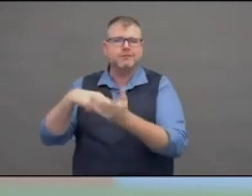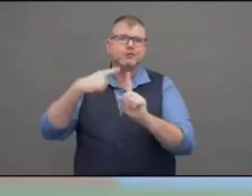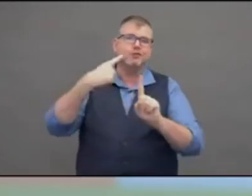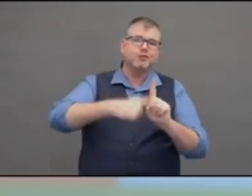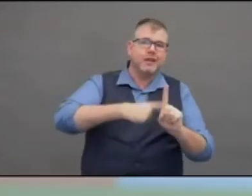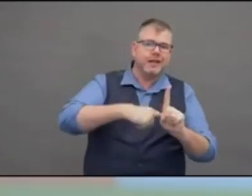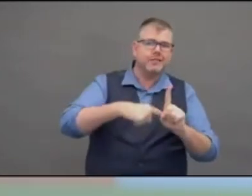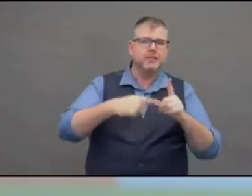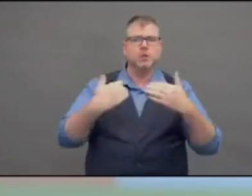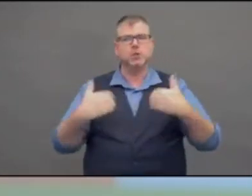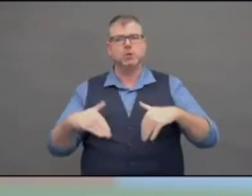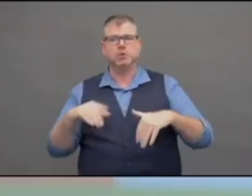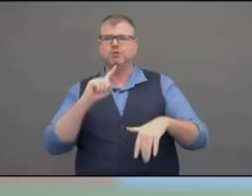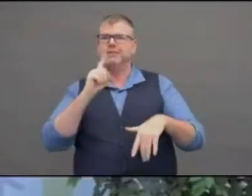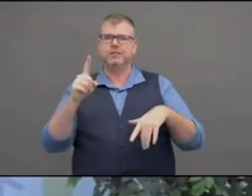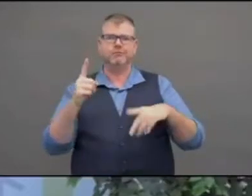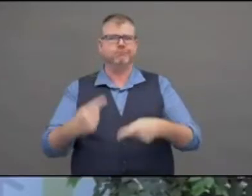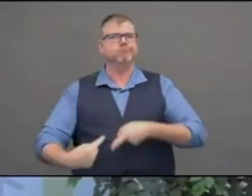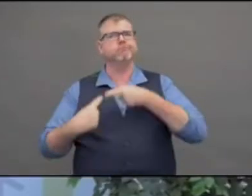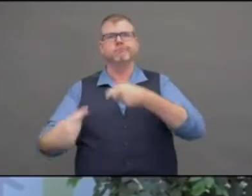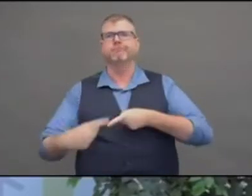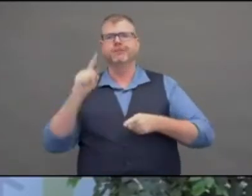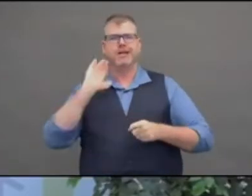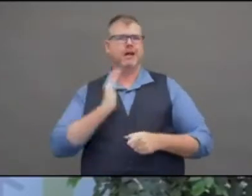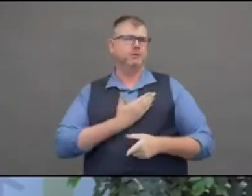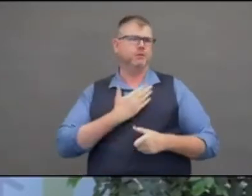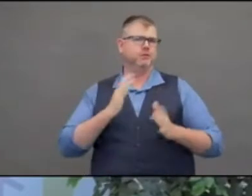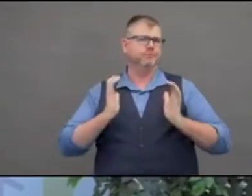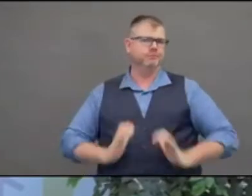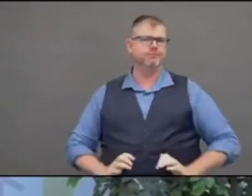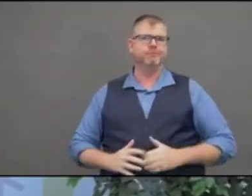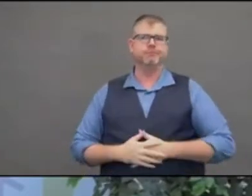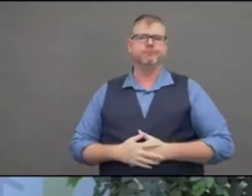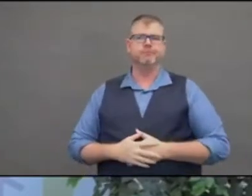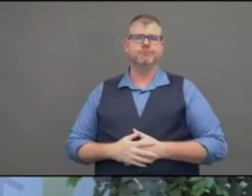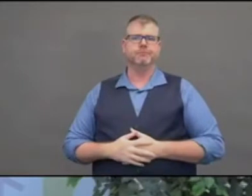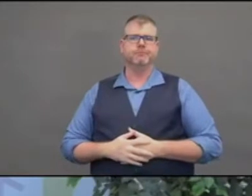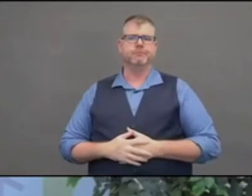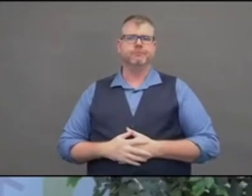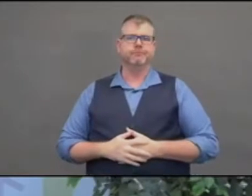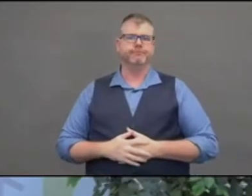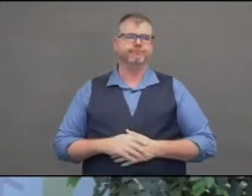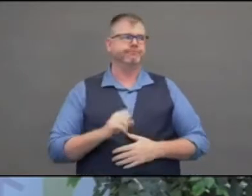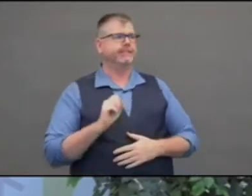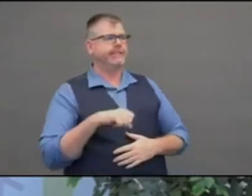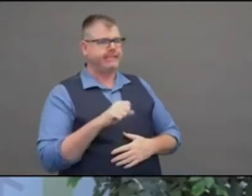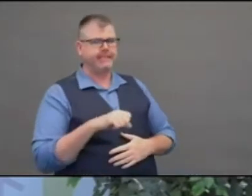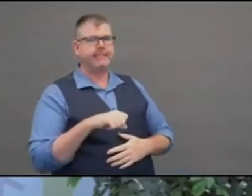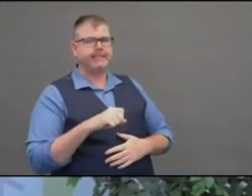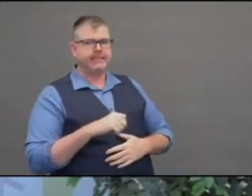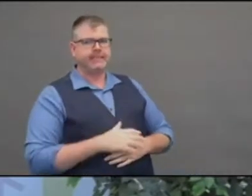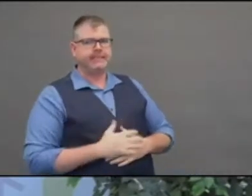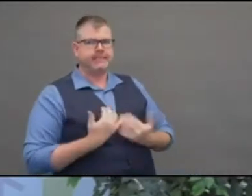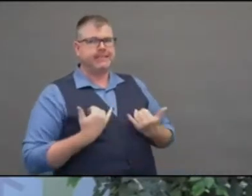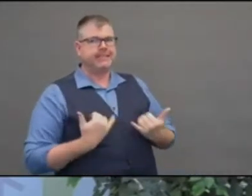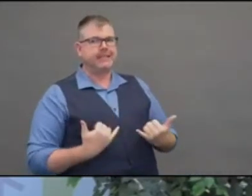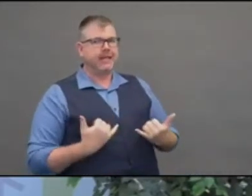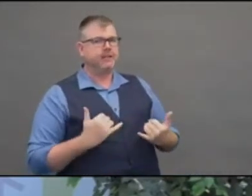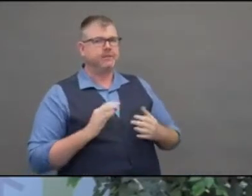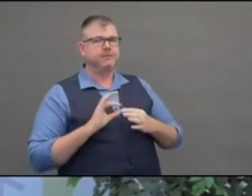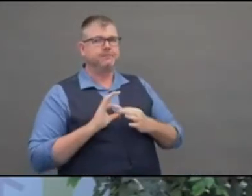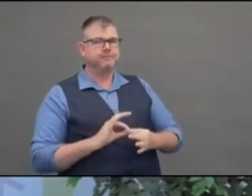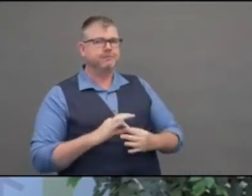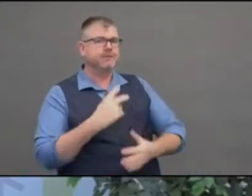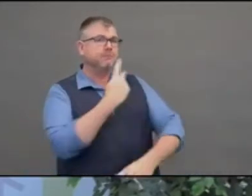our clients and our customers. Yeah, you absolutely. So now with the patient navigation,